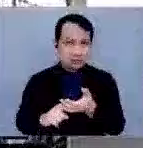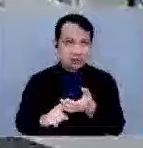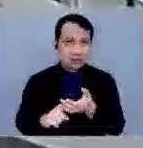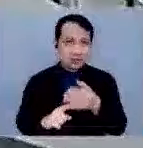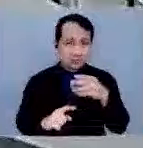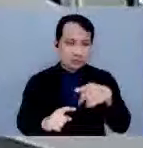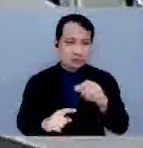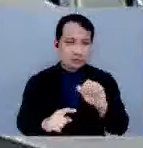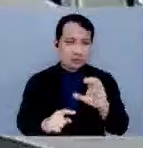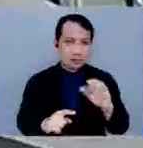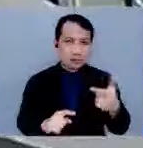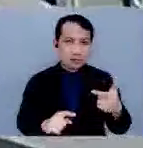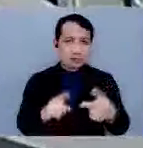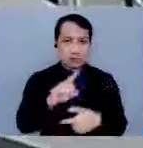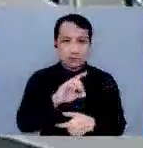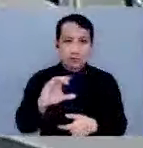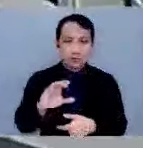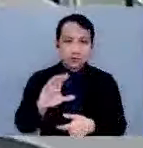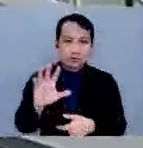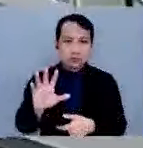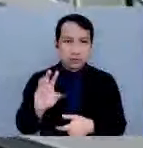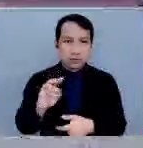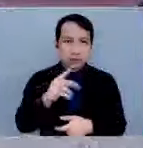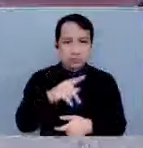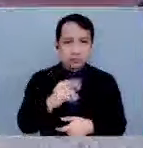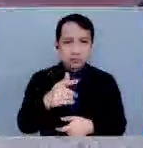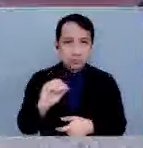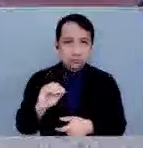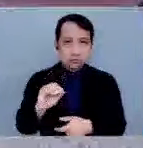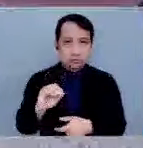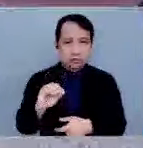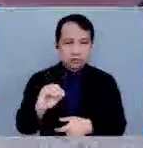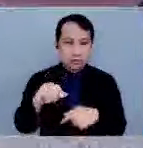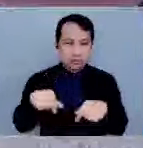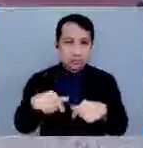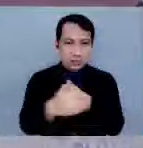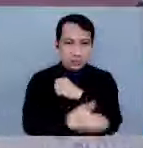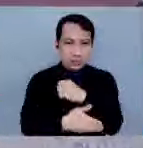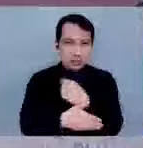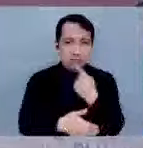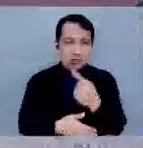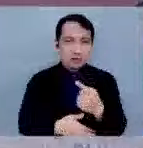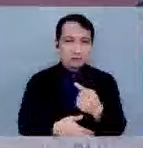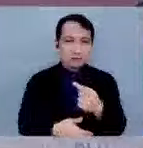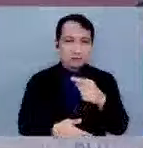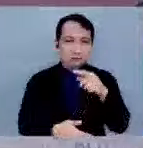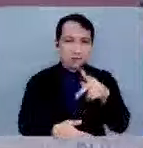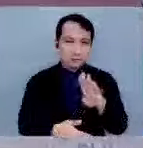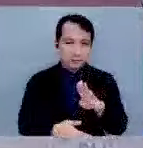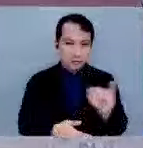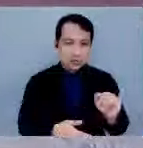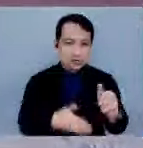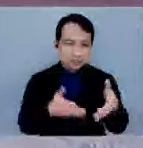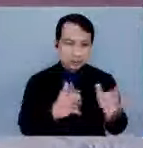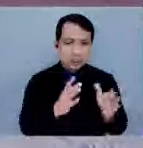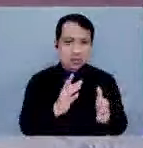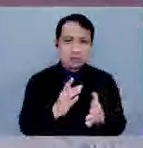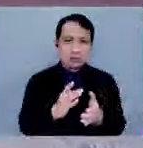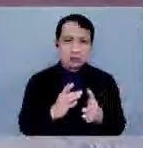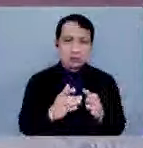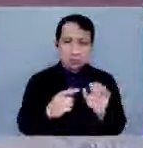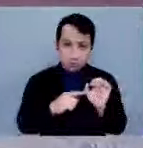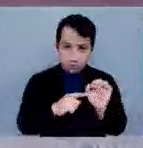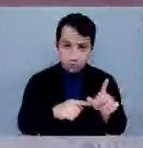bilang ika-105 POGO company sa bansa. Inaalam ngayon ng Bureau of Immigration kung legal ang mga dokumento na mga